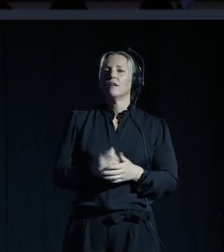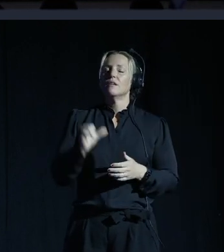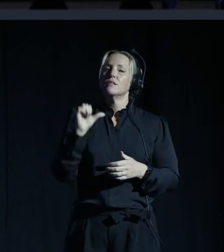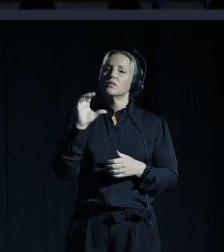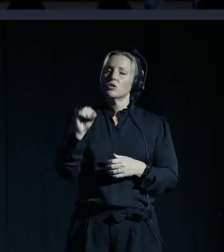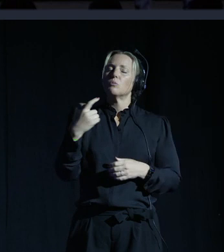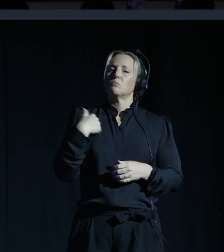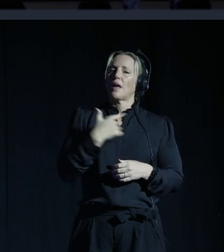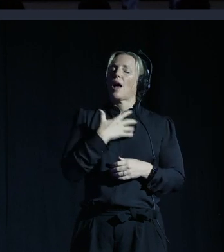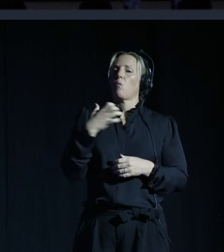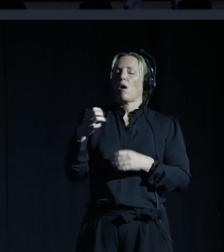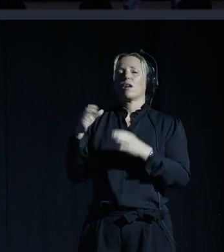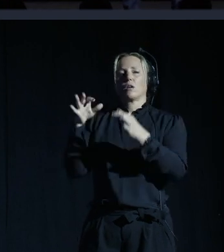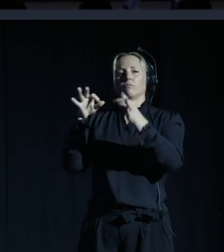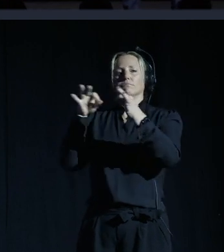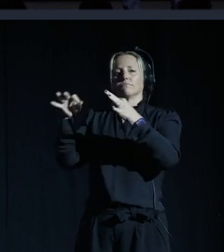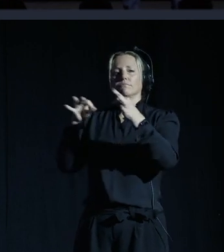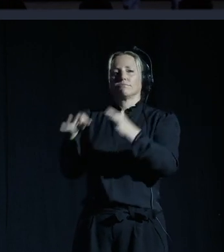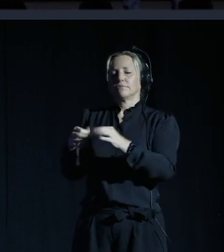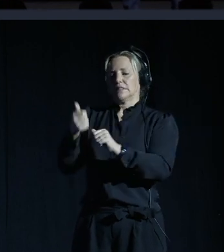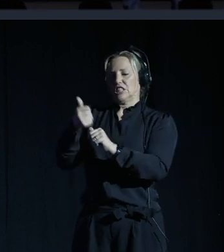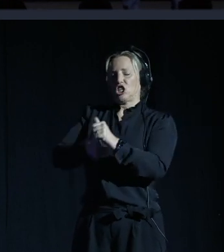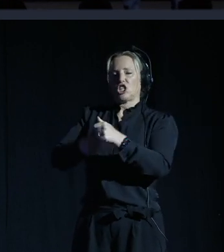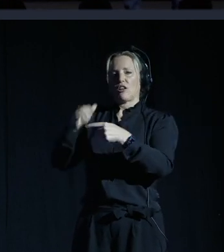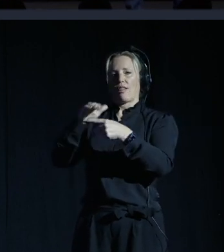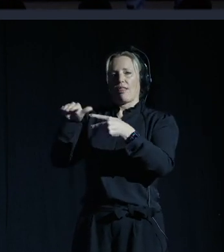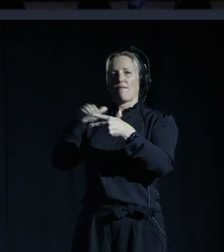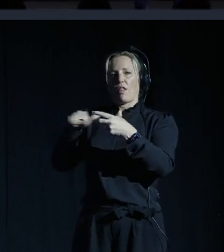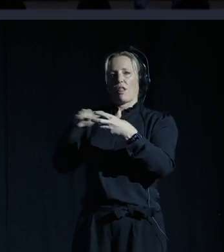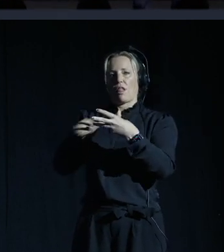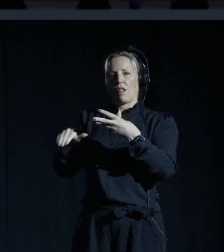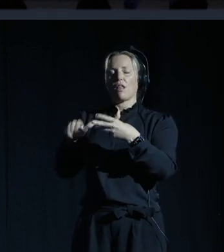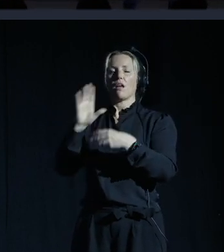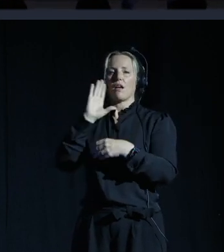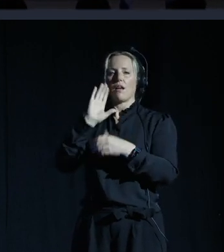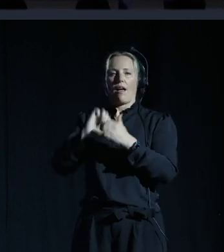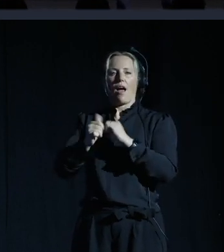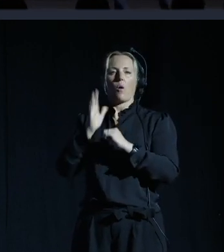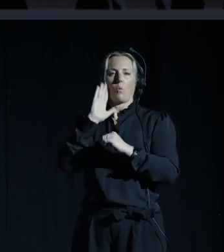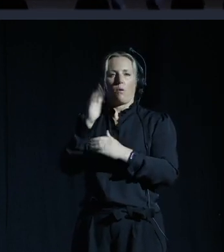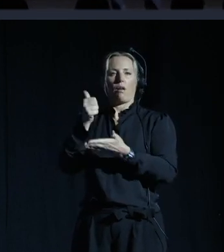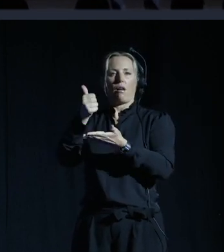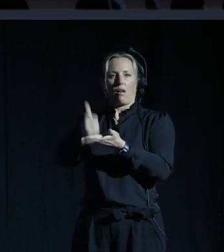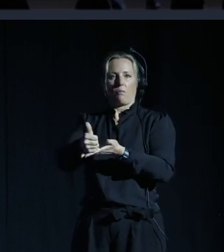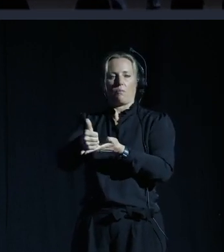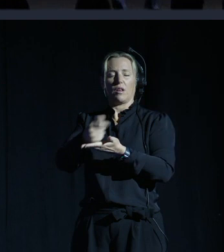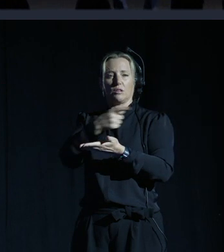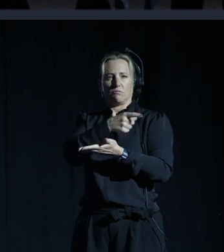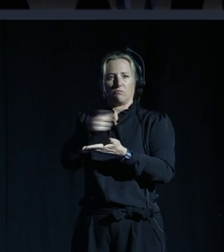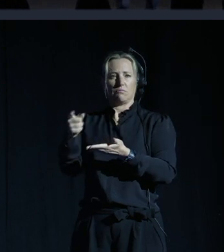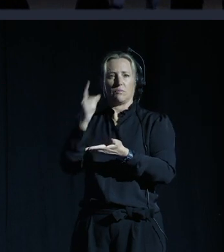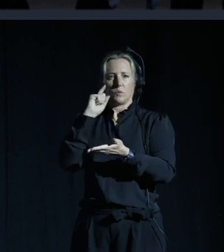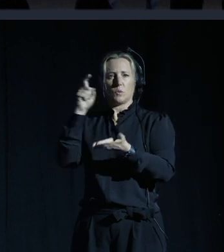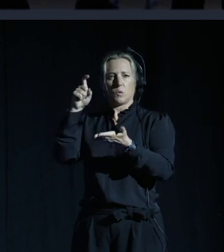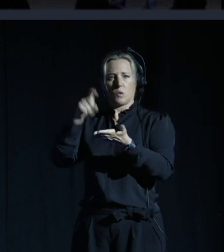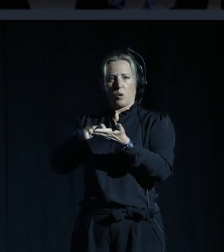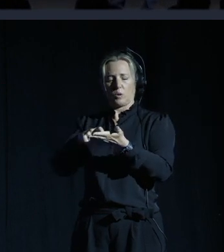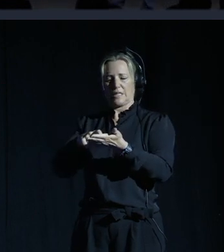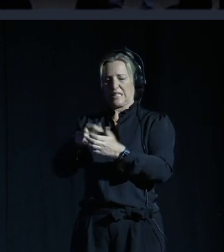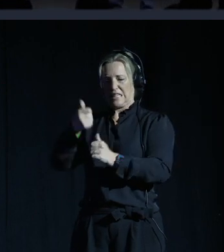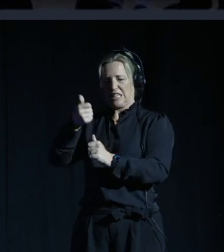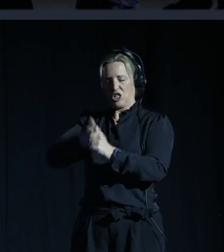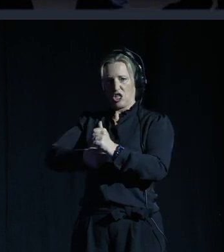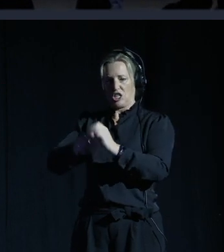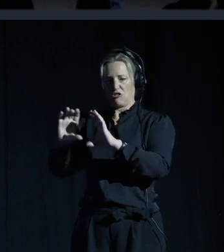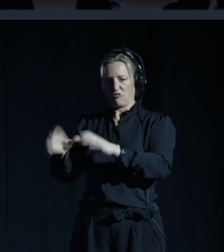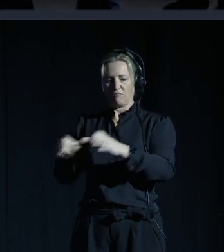we're helping you at each one of these levels. But pretty soon you'll see how they all really build upon each other, and they actually come together